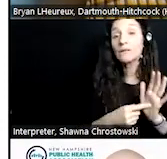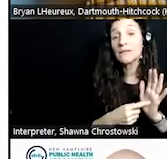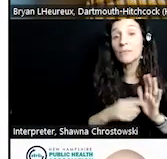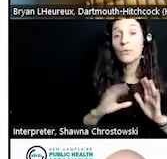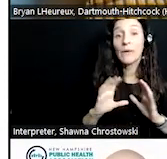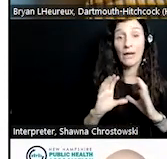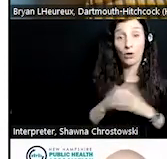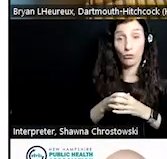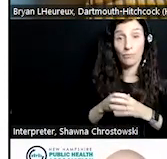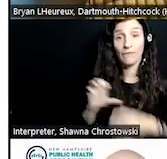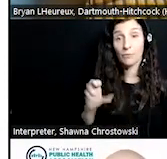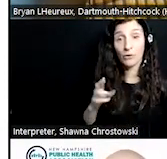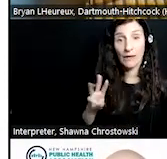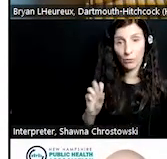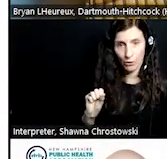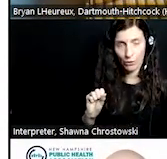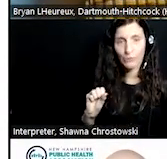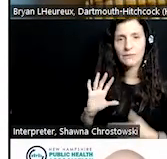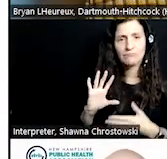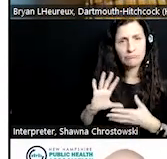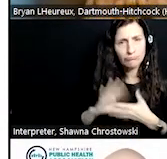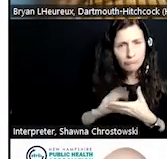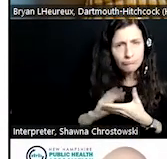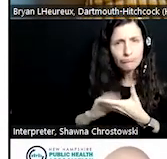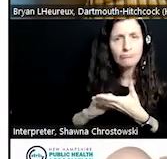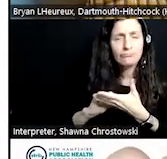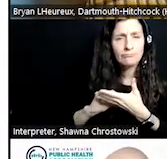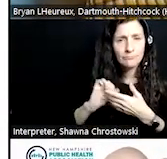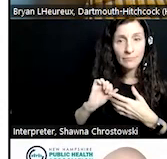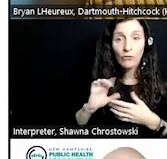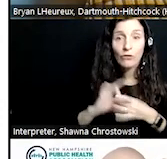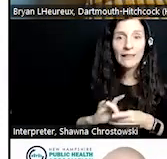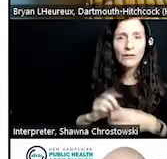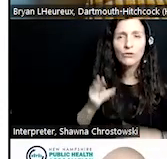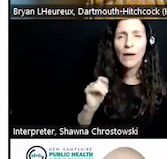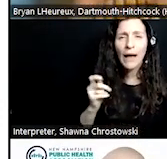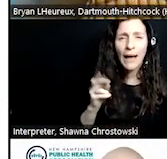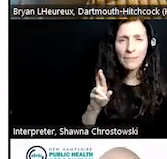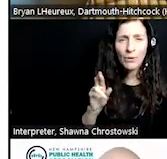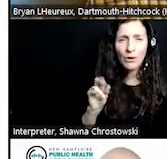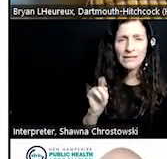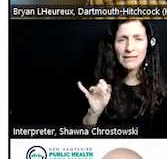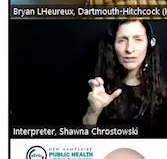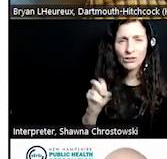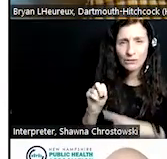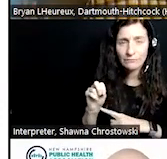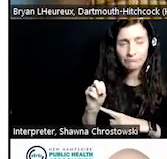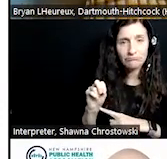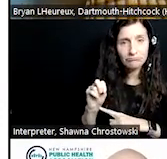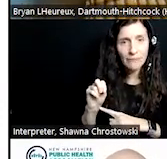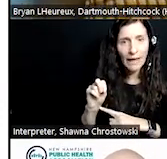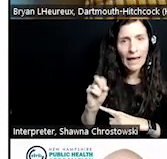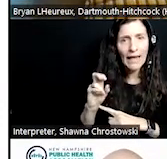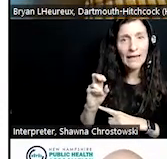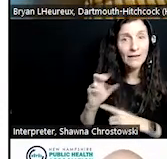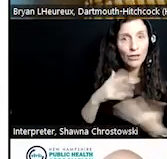health workers that went through a training where they learned about hypertension and the social determinants of